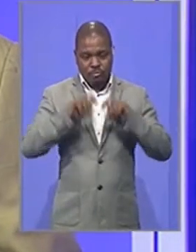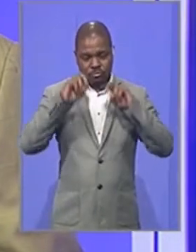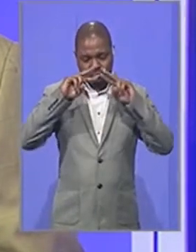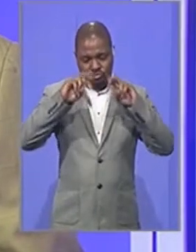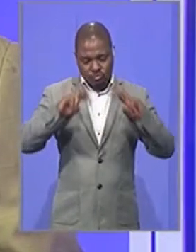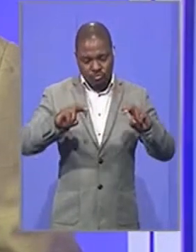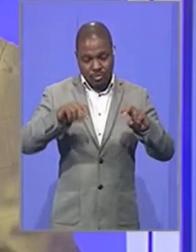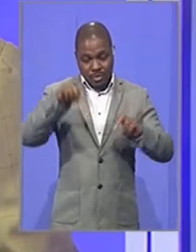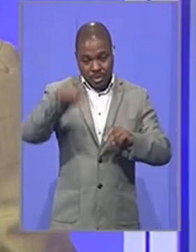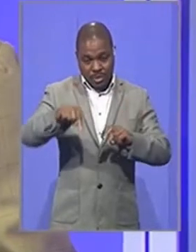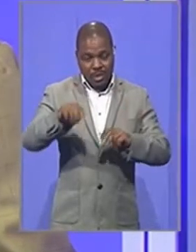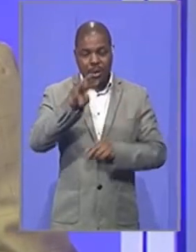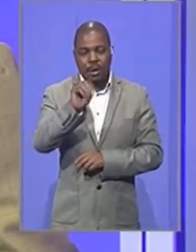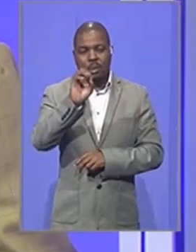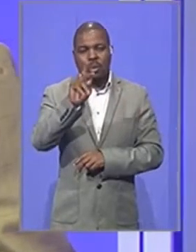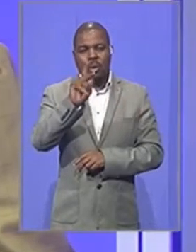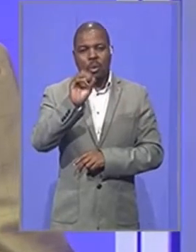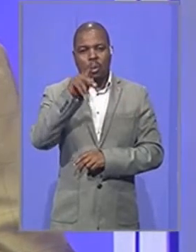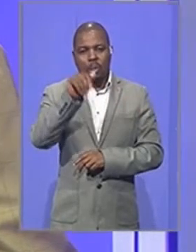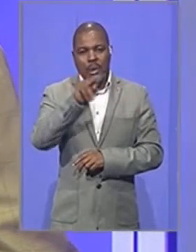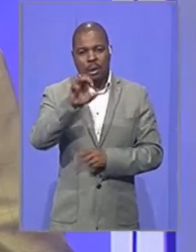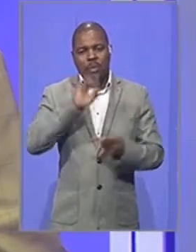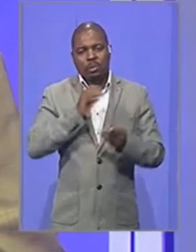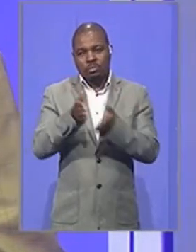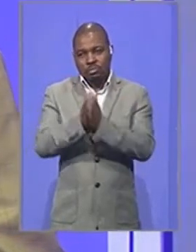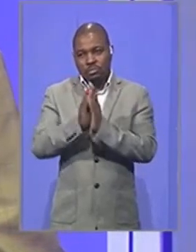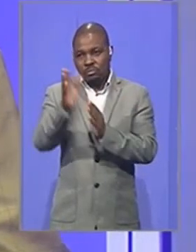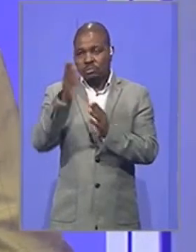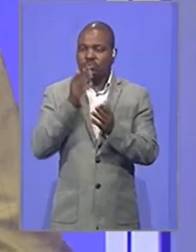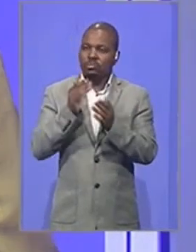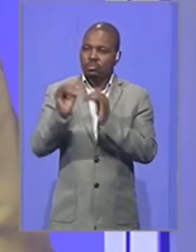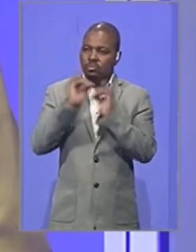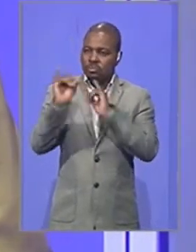ya bookelo ya Mokopane re lekile go ba mema gore